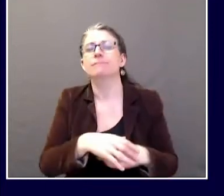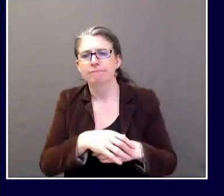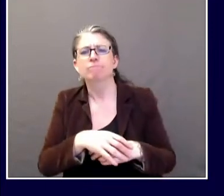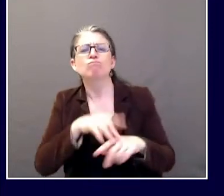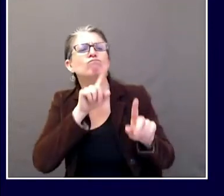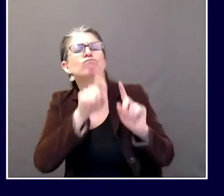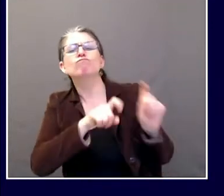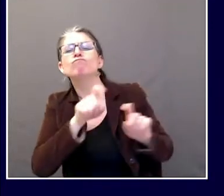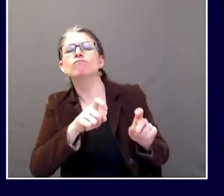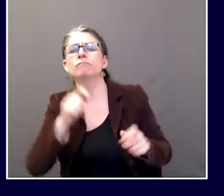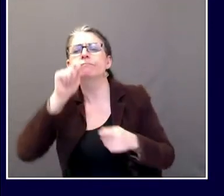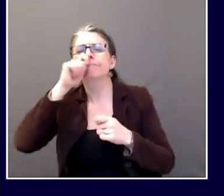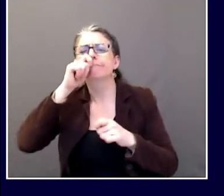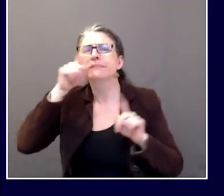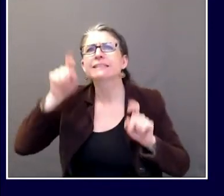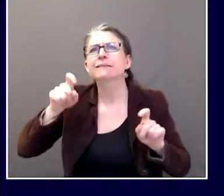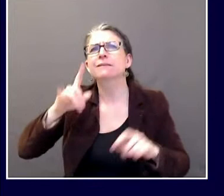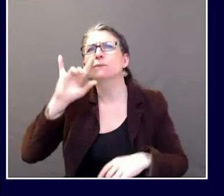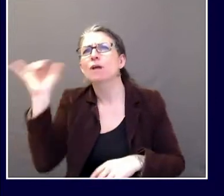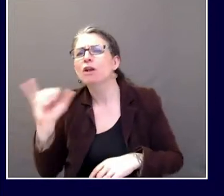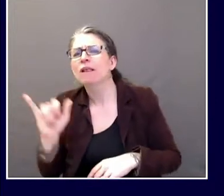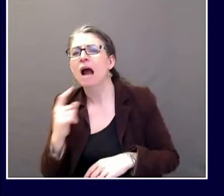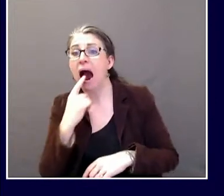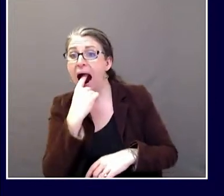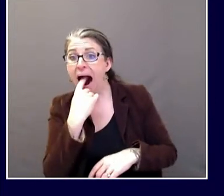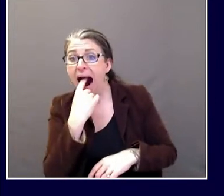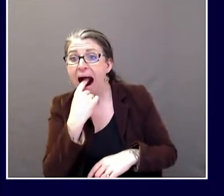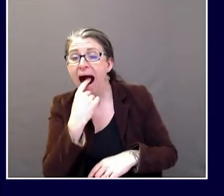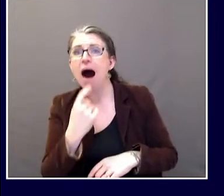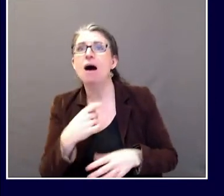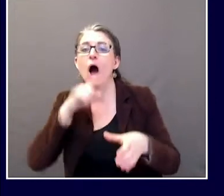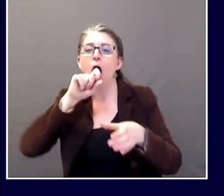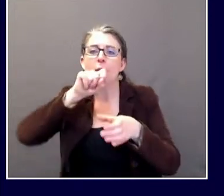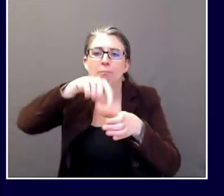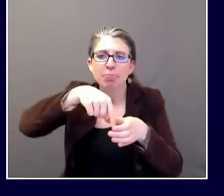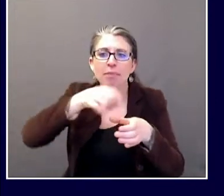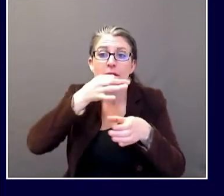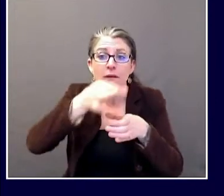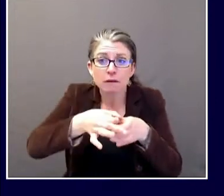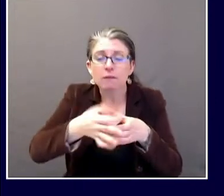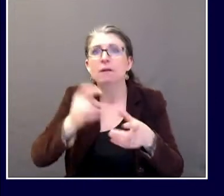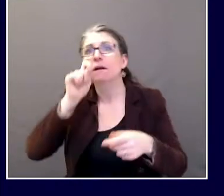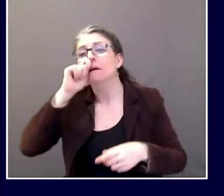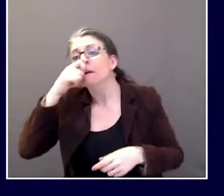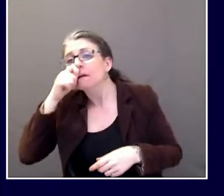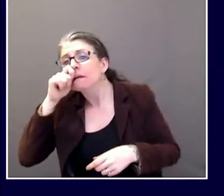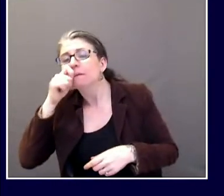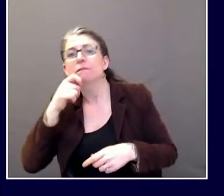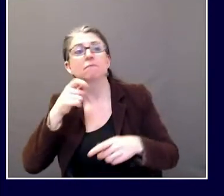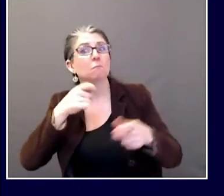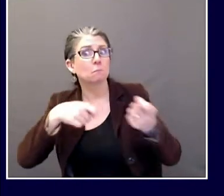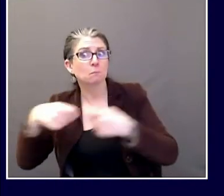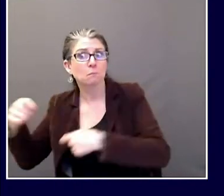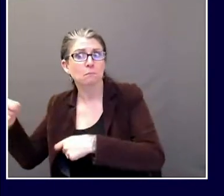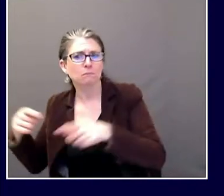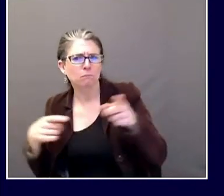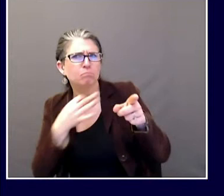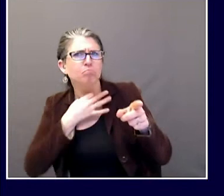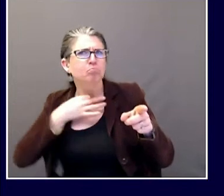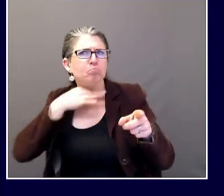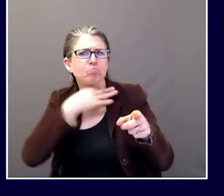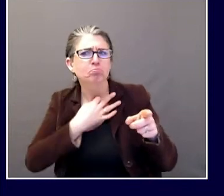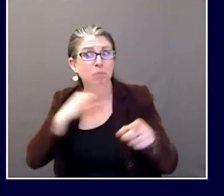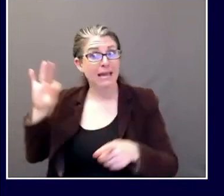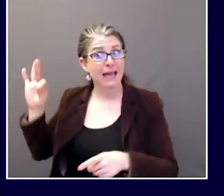more convenient tests coming to Maine once they're FDA approved? There are. Indeed, one of those such tests, one